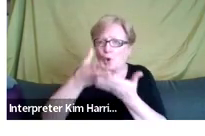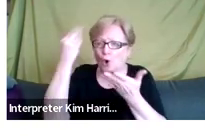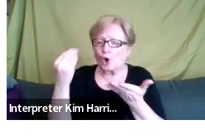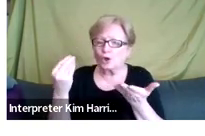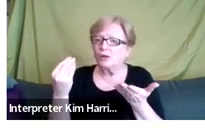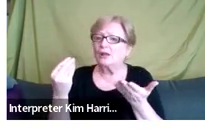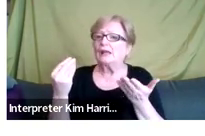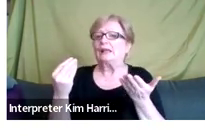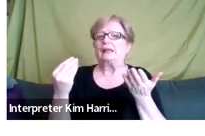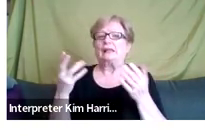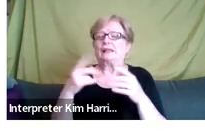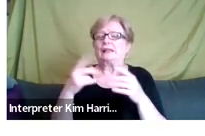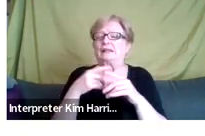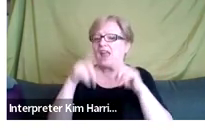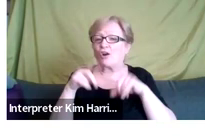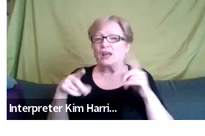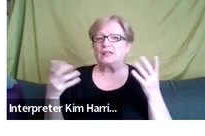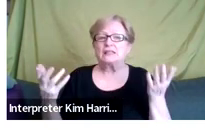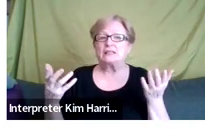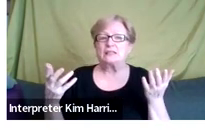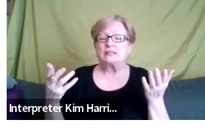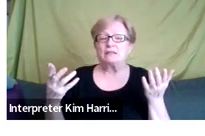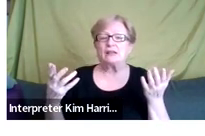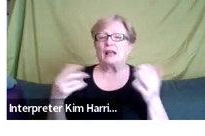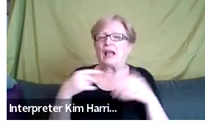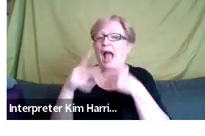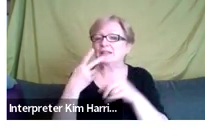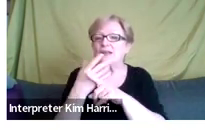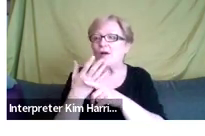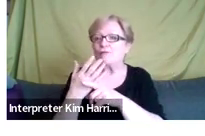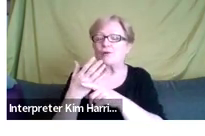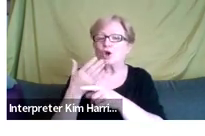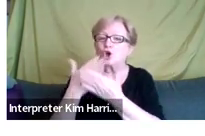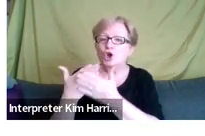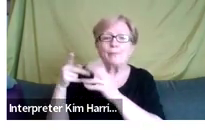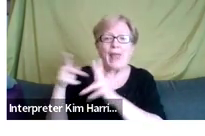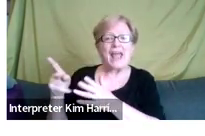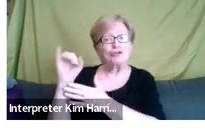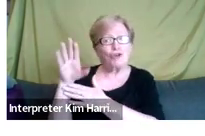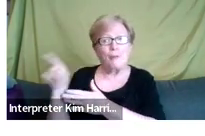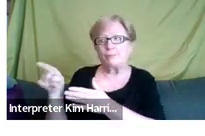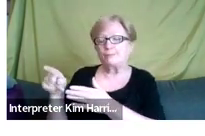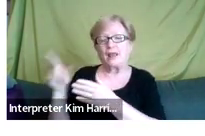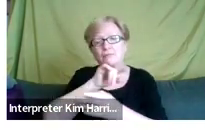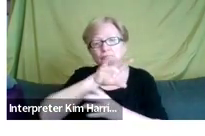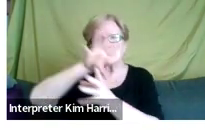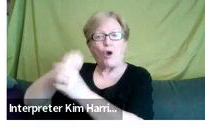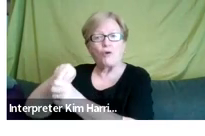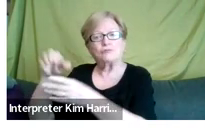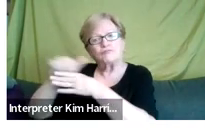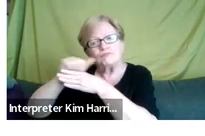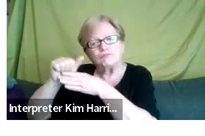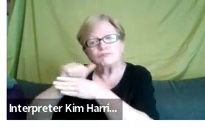various, you know, STEM type of jobs. That's where innovation, oftentimes we